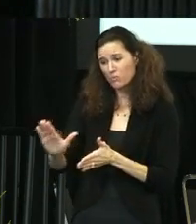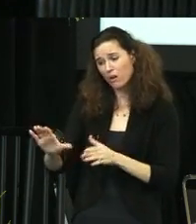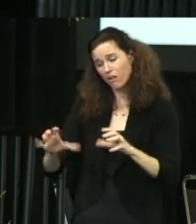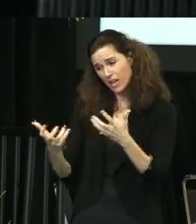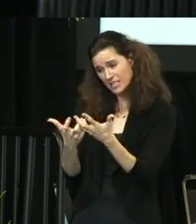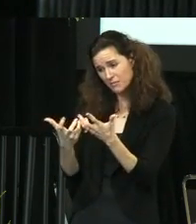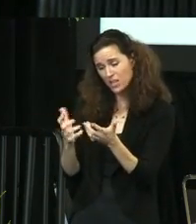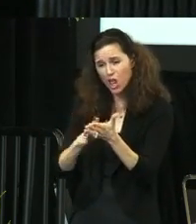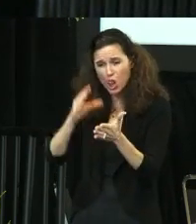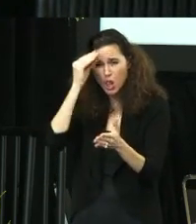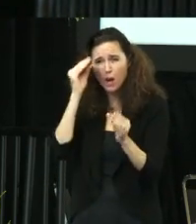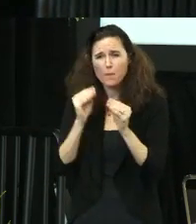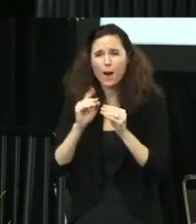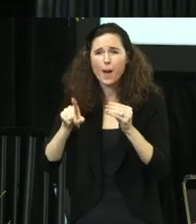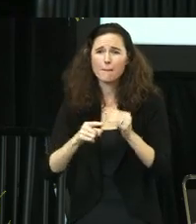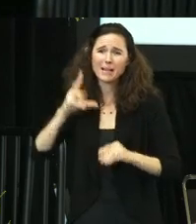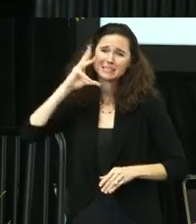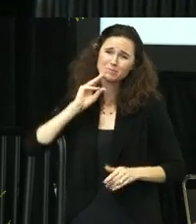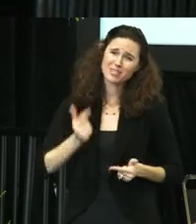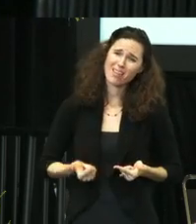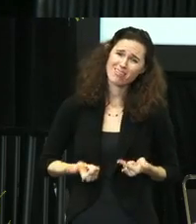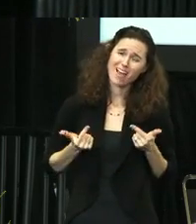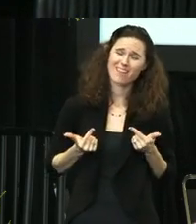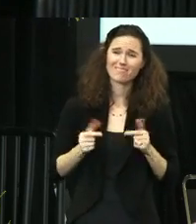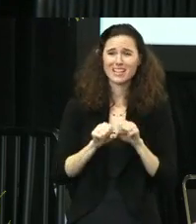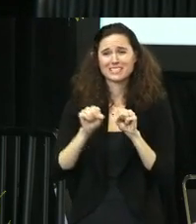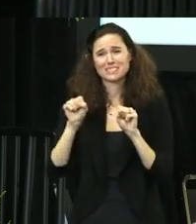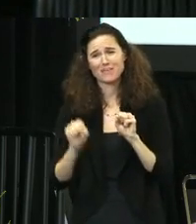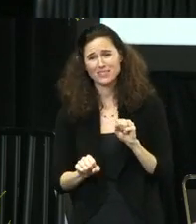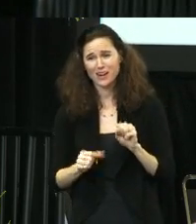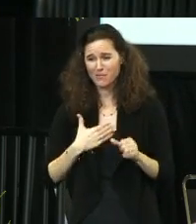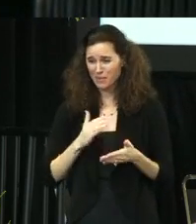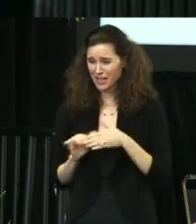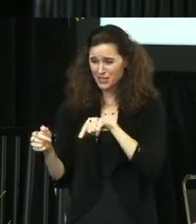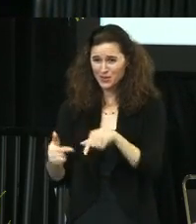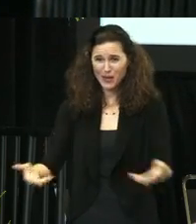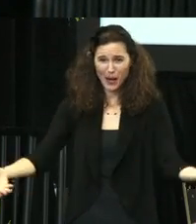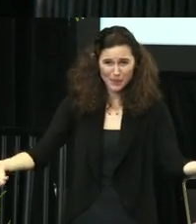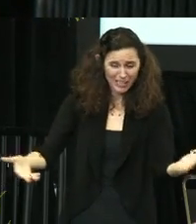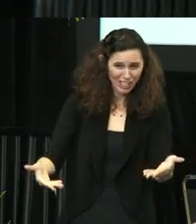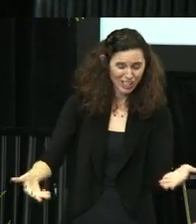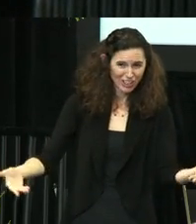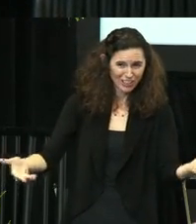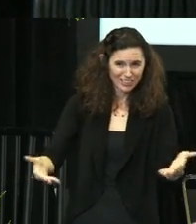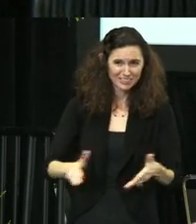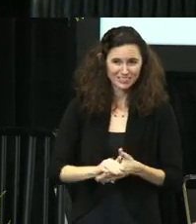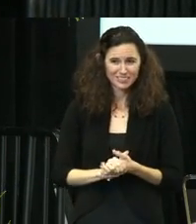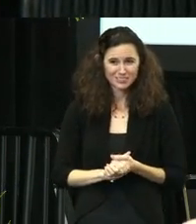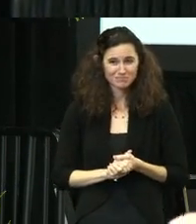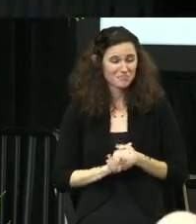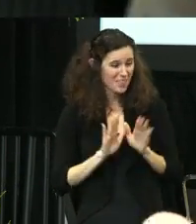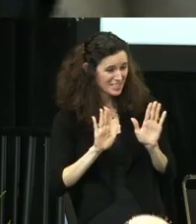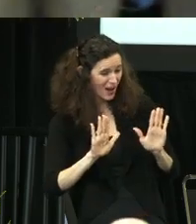more about the experiences of life throughout the semester. I really can't wait for your things you're gonna add to the class. Thanks, Prof.